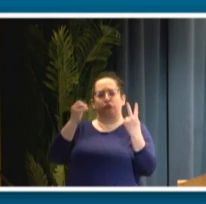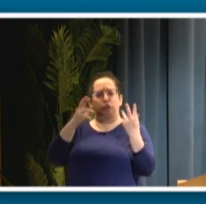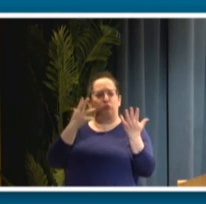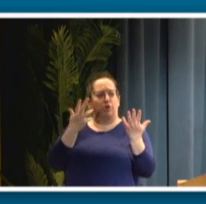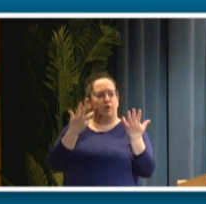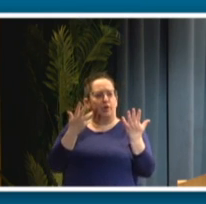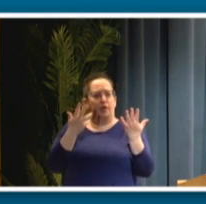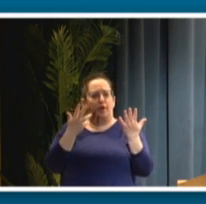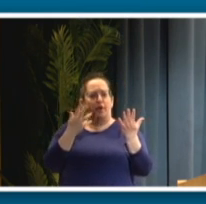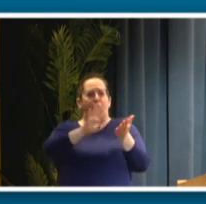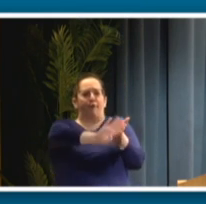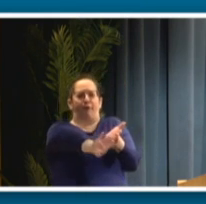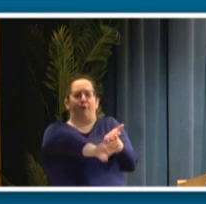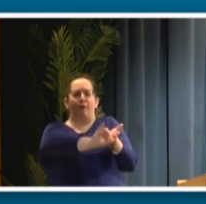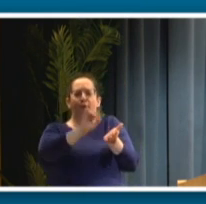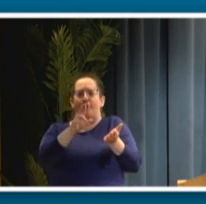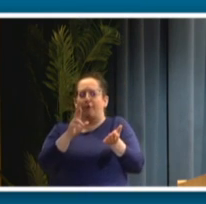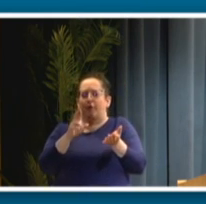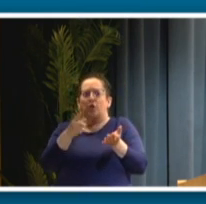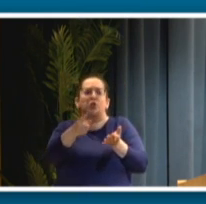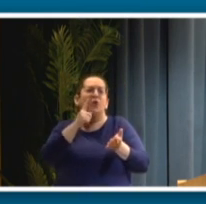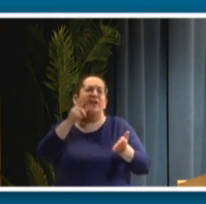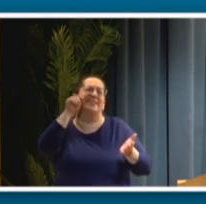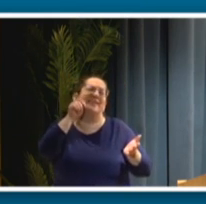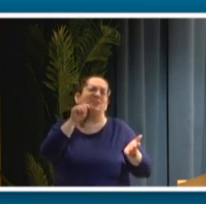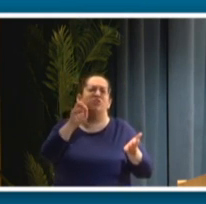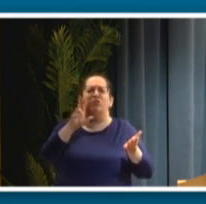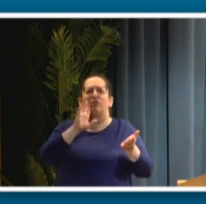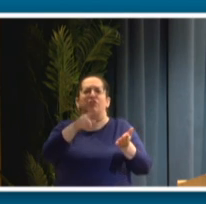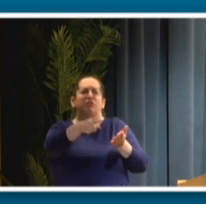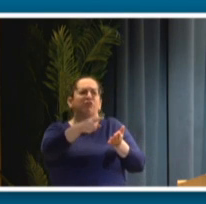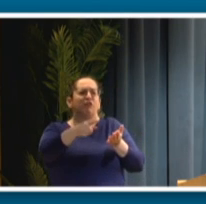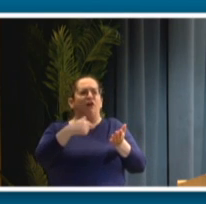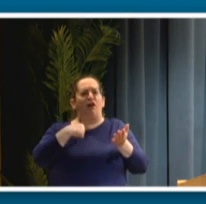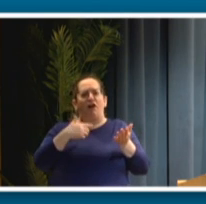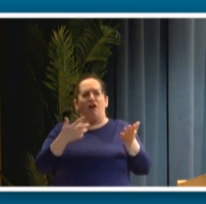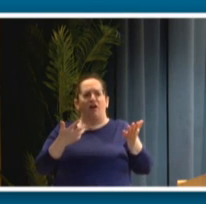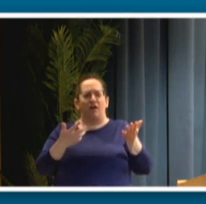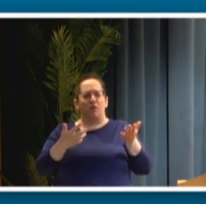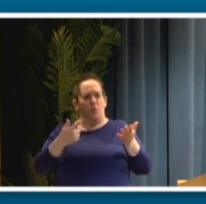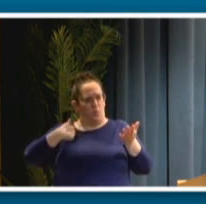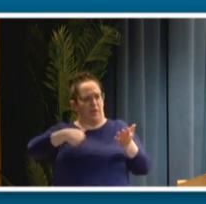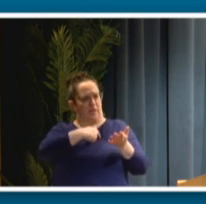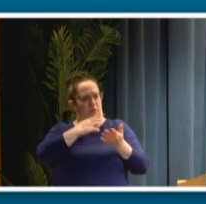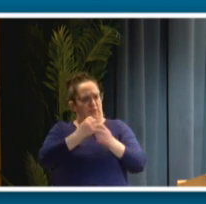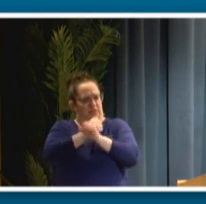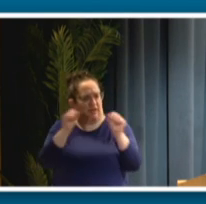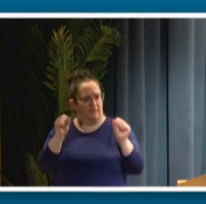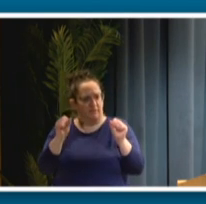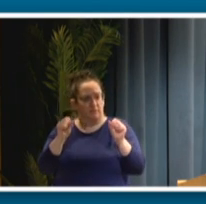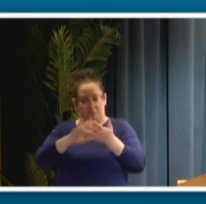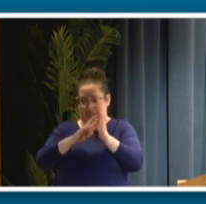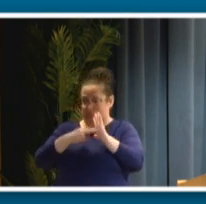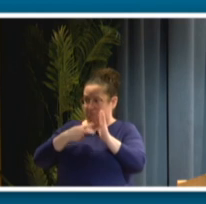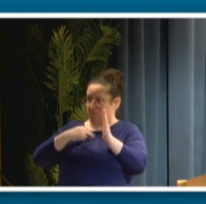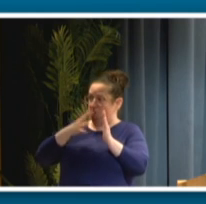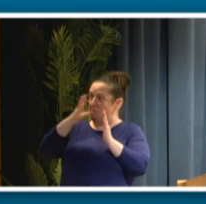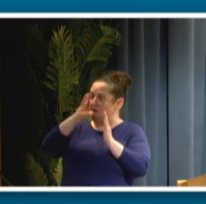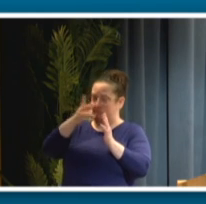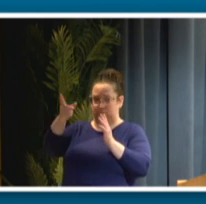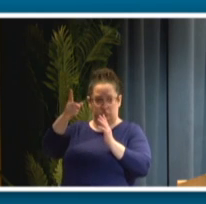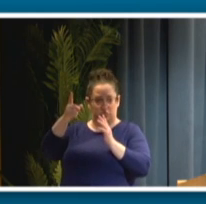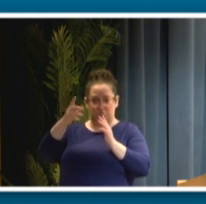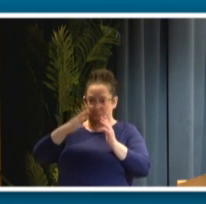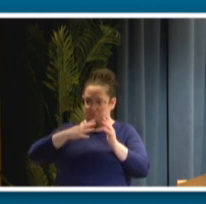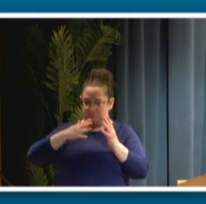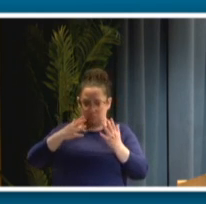adolescent. She wasn't going to be squeamish about whatever you had to say. If you want to talk about it, she was there to be like, all right. She was going to sit at